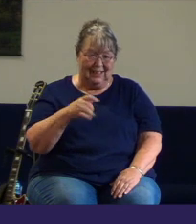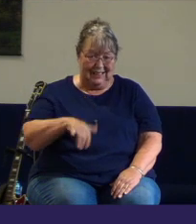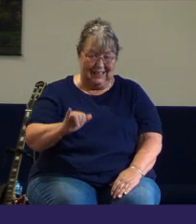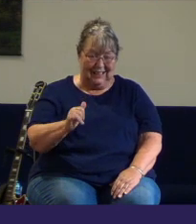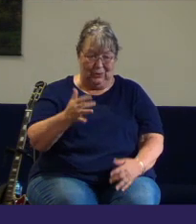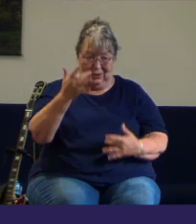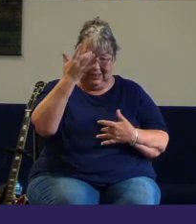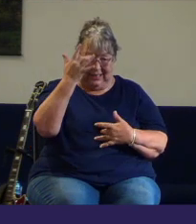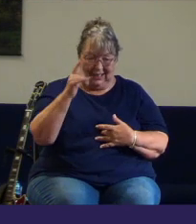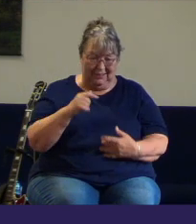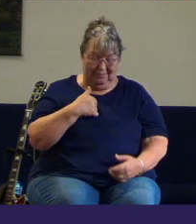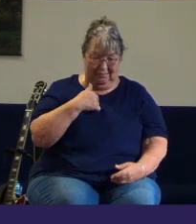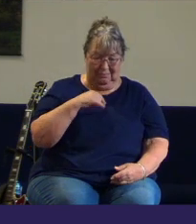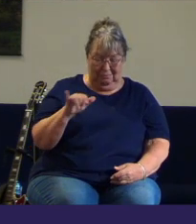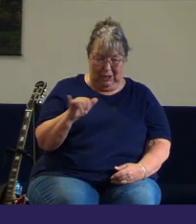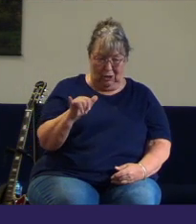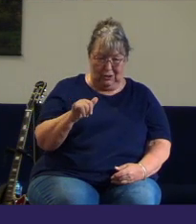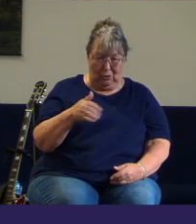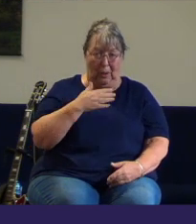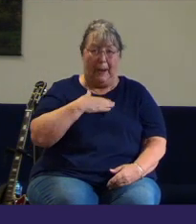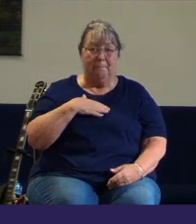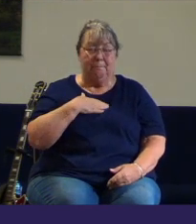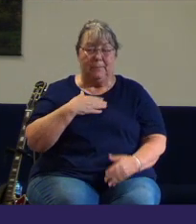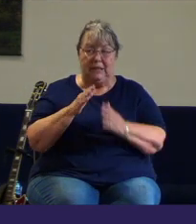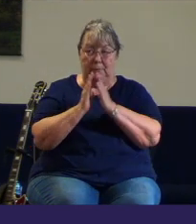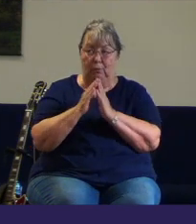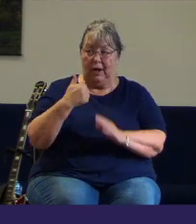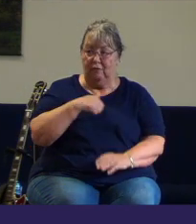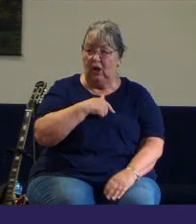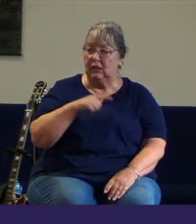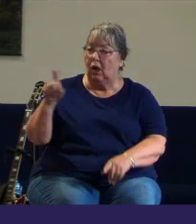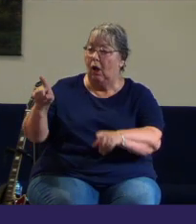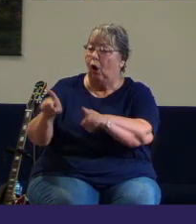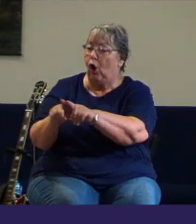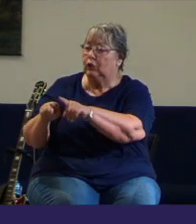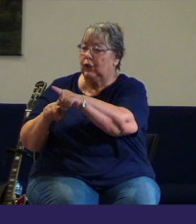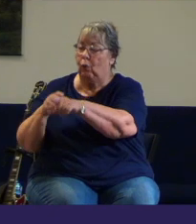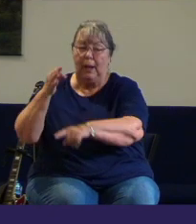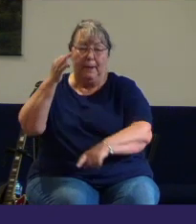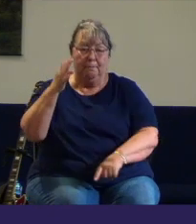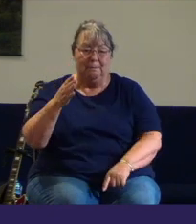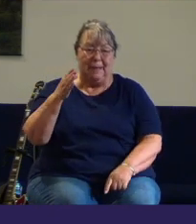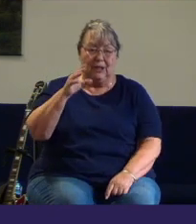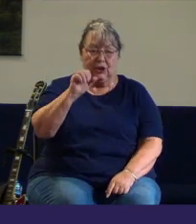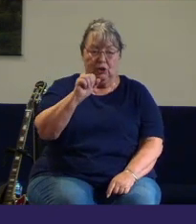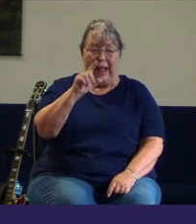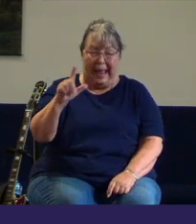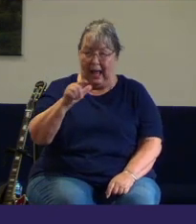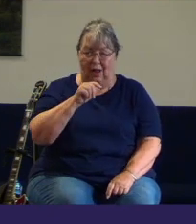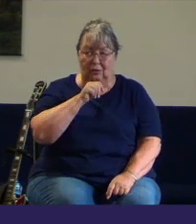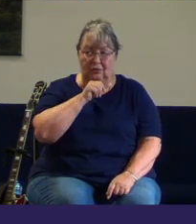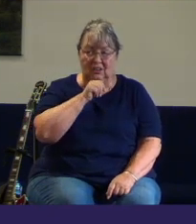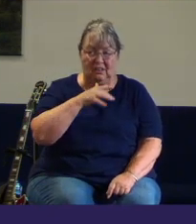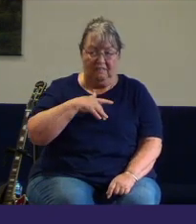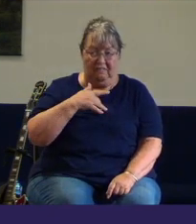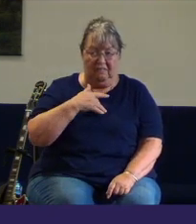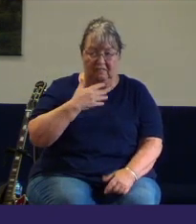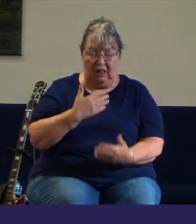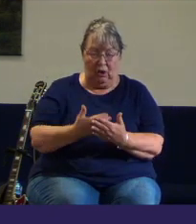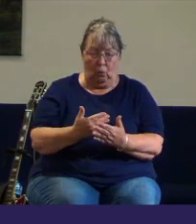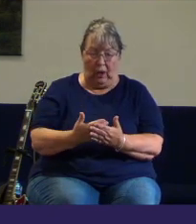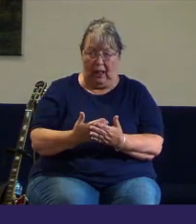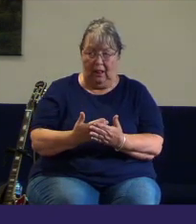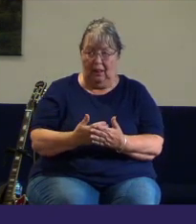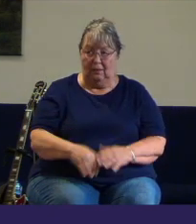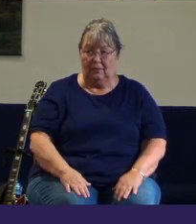us." And I was informed that Pastor Al is not feeling well. As you see, he would be seated here with us, though he's here with us